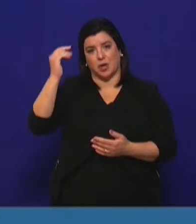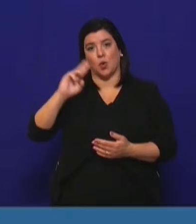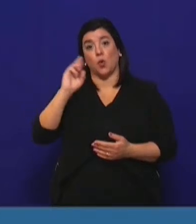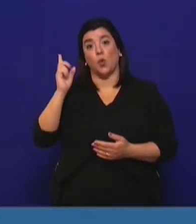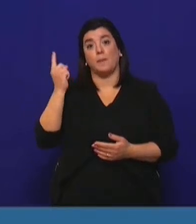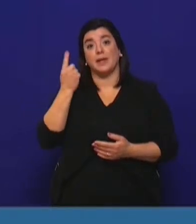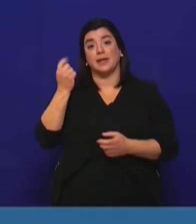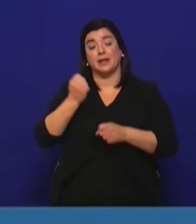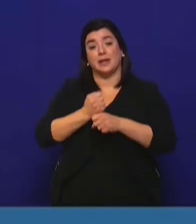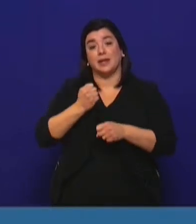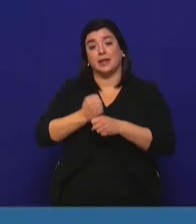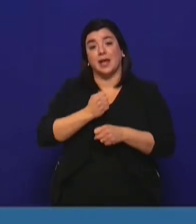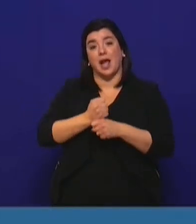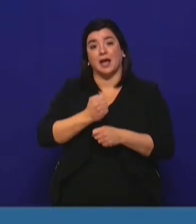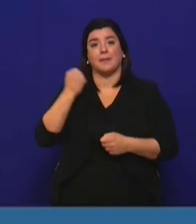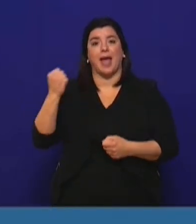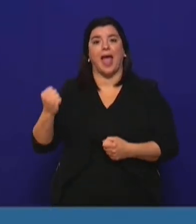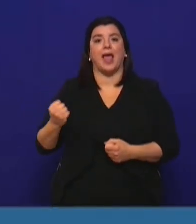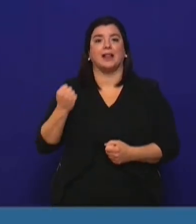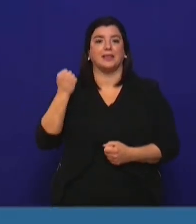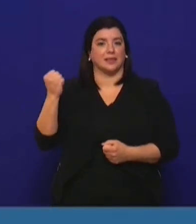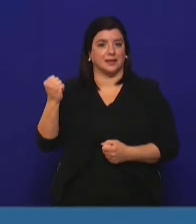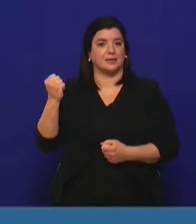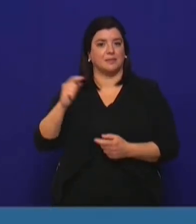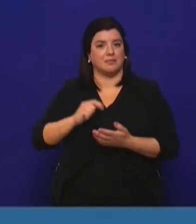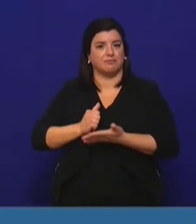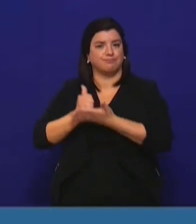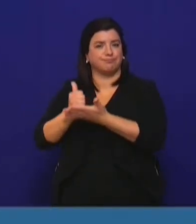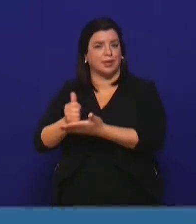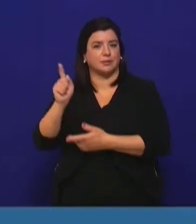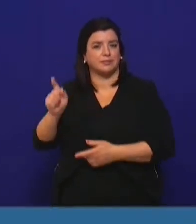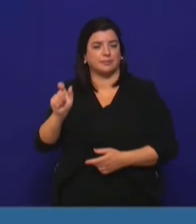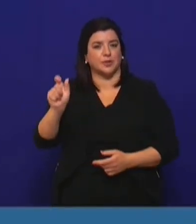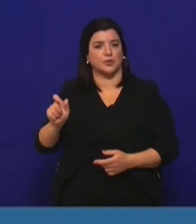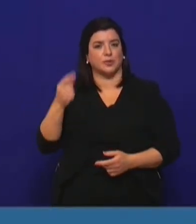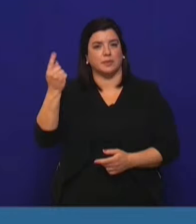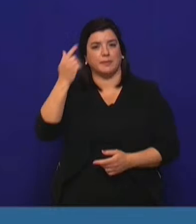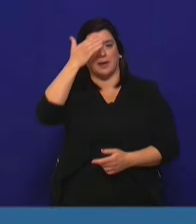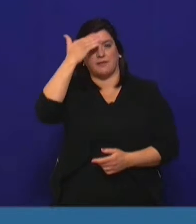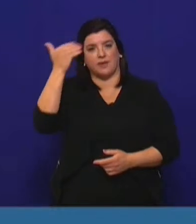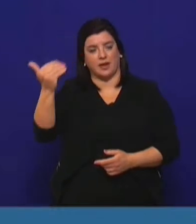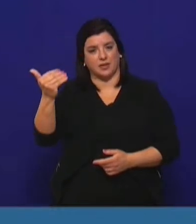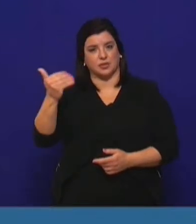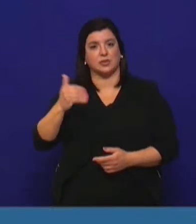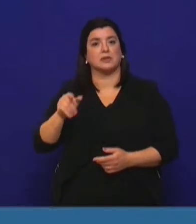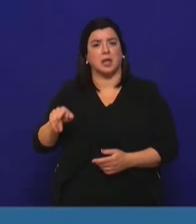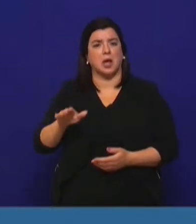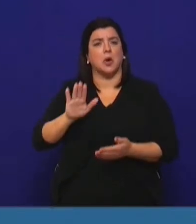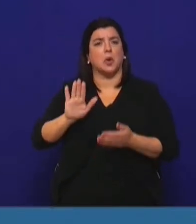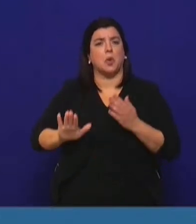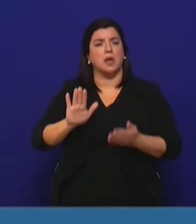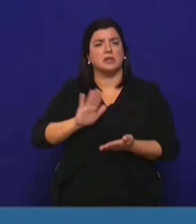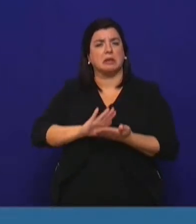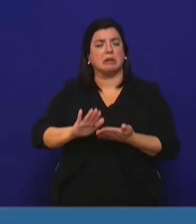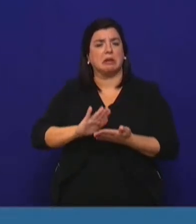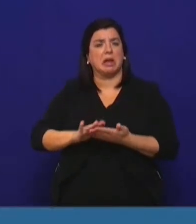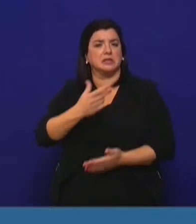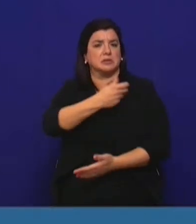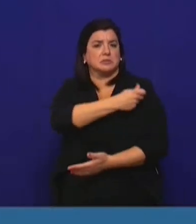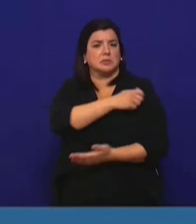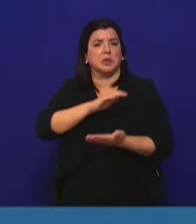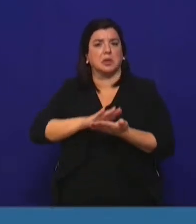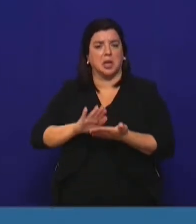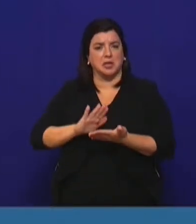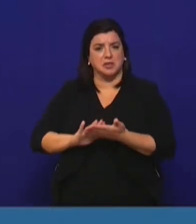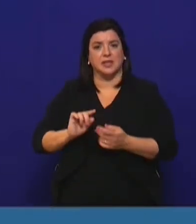fis-settur li huwa kliniku li jkollhom kuntatt mal-pazjenti fejn il-maġġor parti tagħhom ġew imlaqma, baqalna ftit ieħor li għaddejn